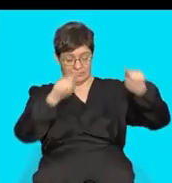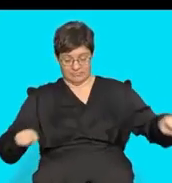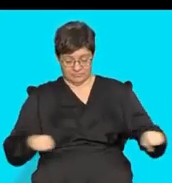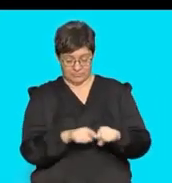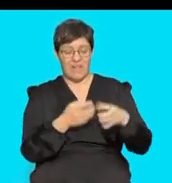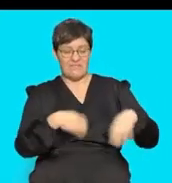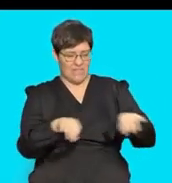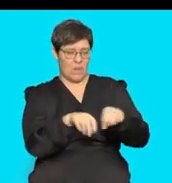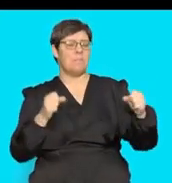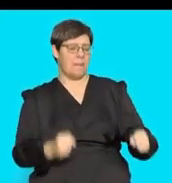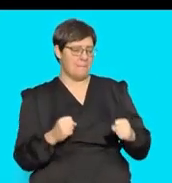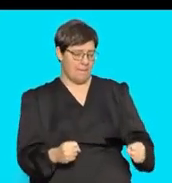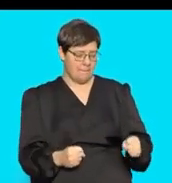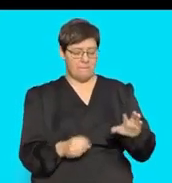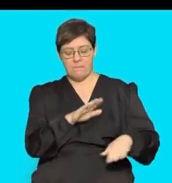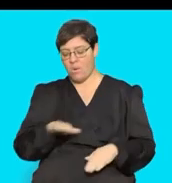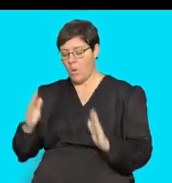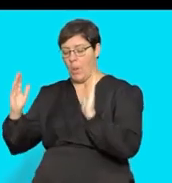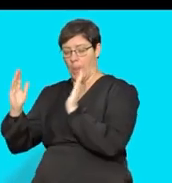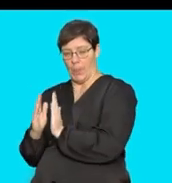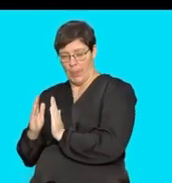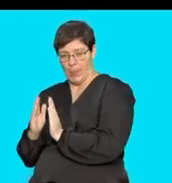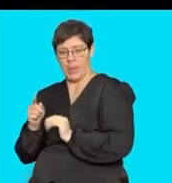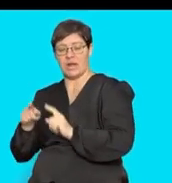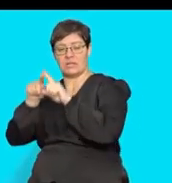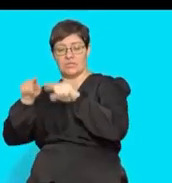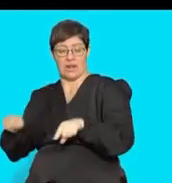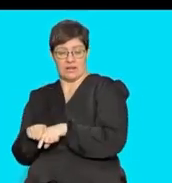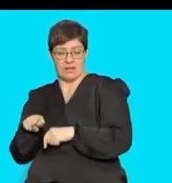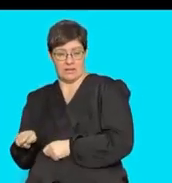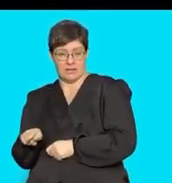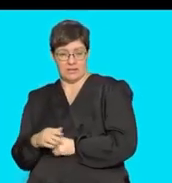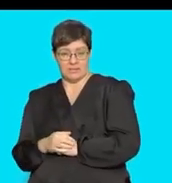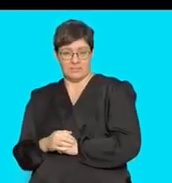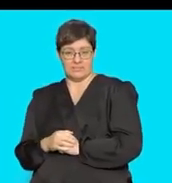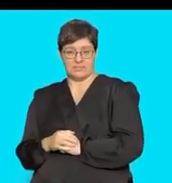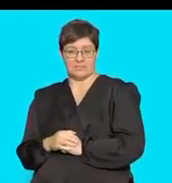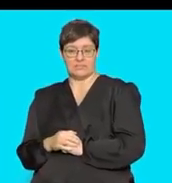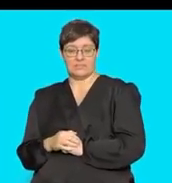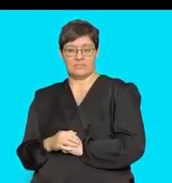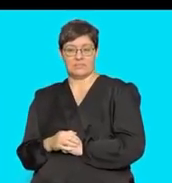with the same values, or we could end up with a smaller triangle